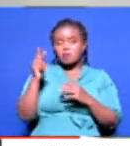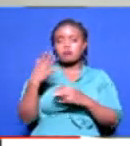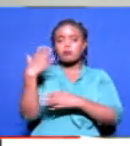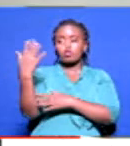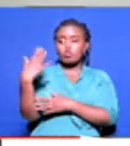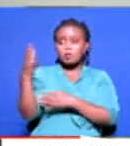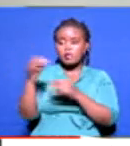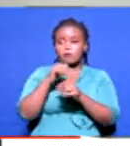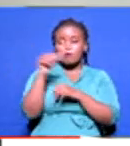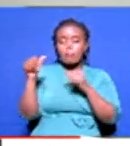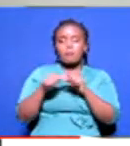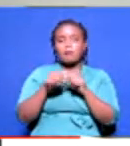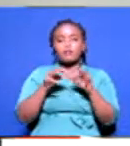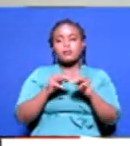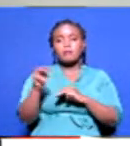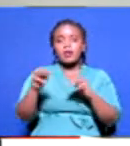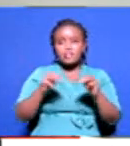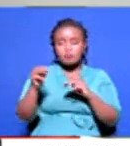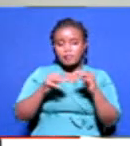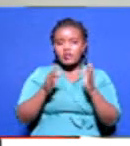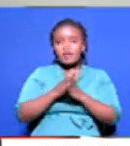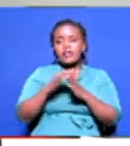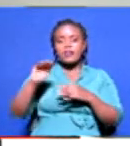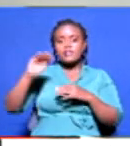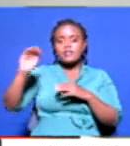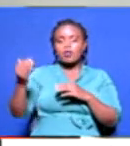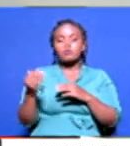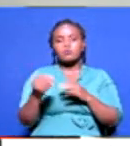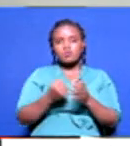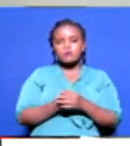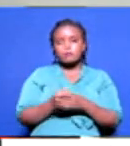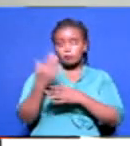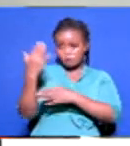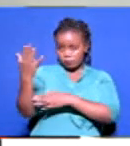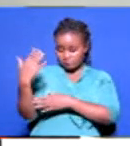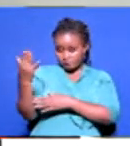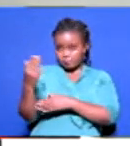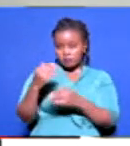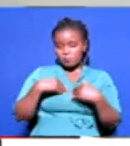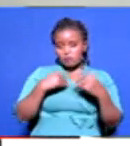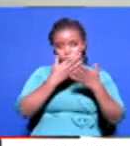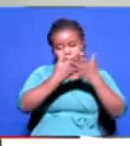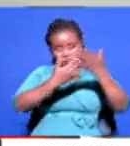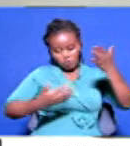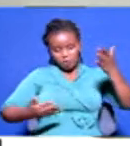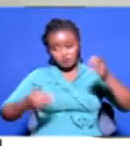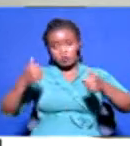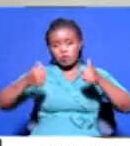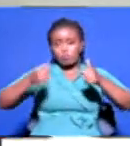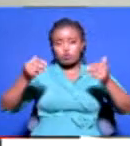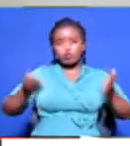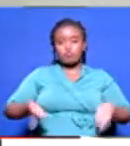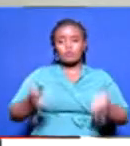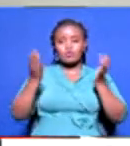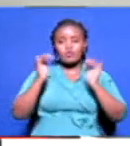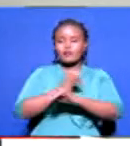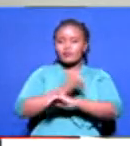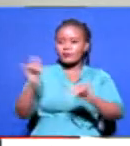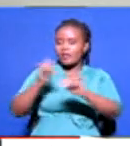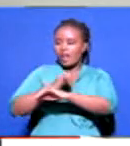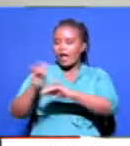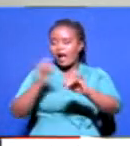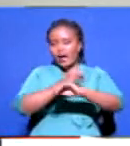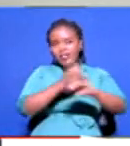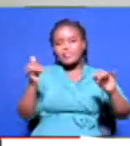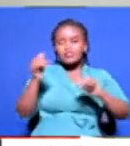urban sanitation guidelines. The documents contain a framework that will enable the improvement of hygiene and sanitation in